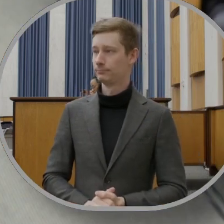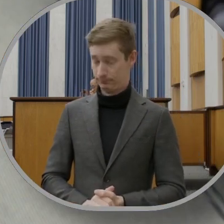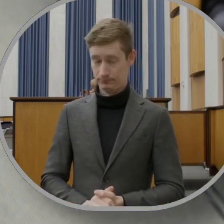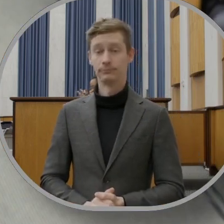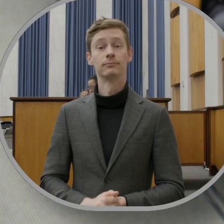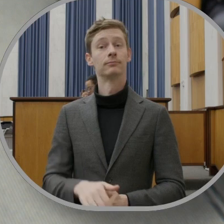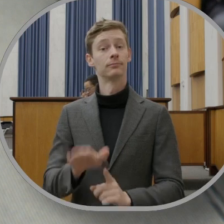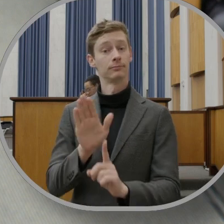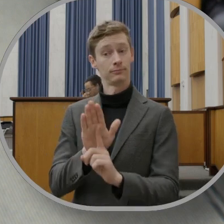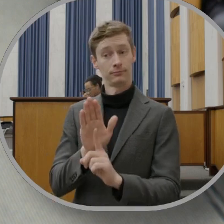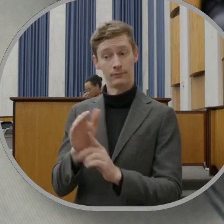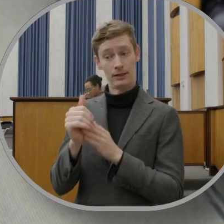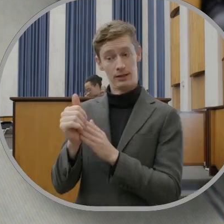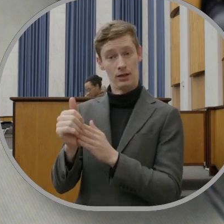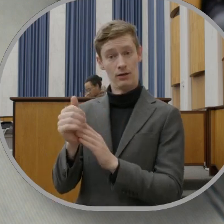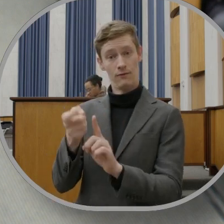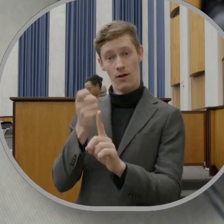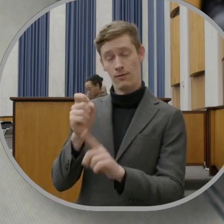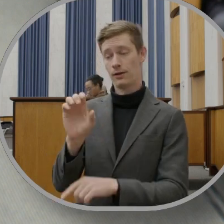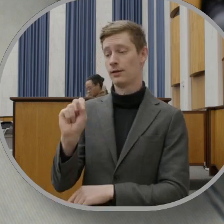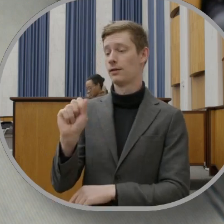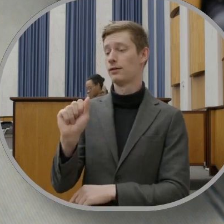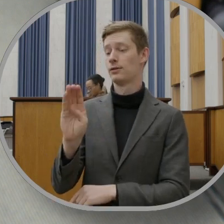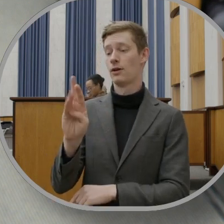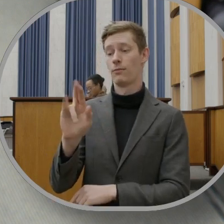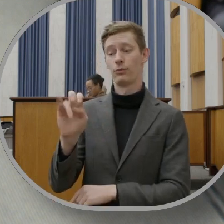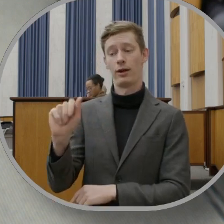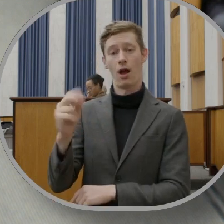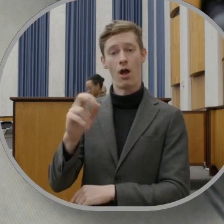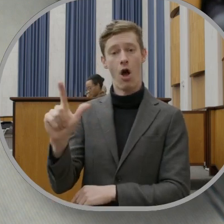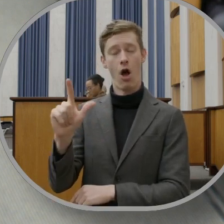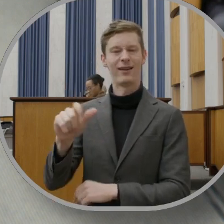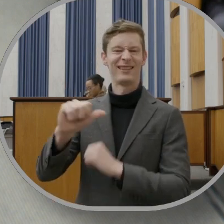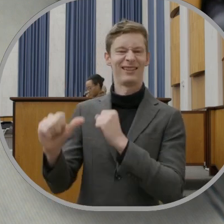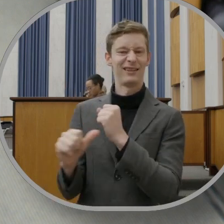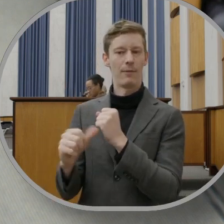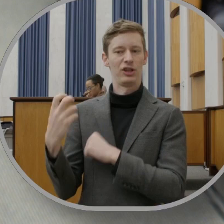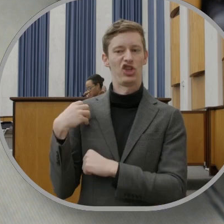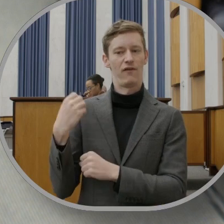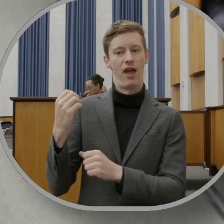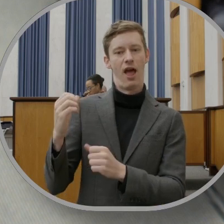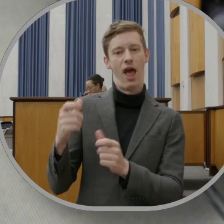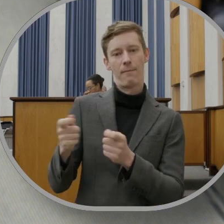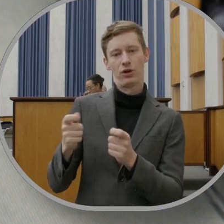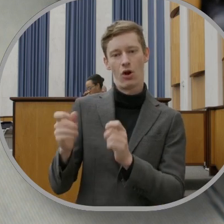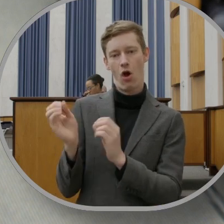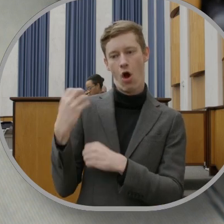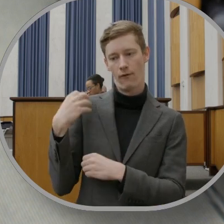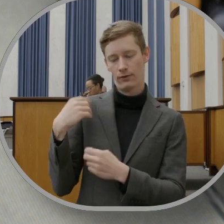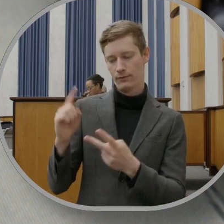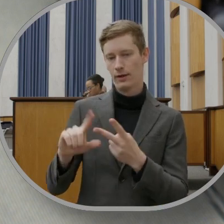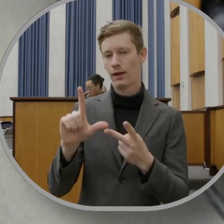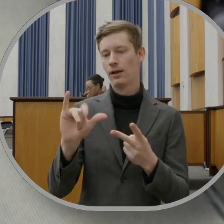Under the leadership of Sabrina Joy Hogg, Deputy Chief Administrative Officer for Finance and Administration, and Lincoln Saunders,